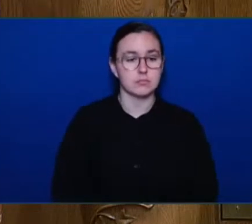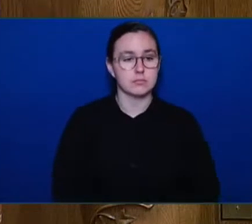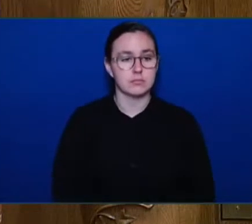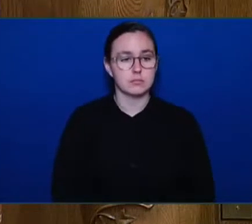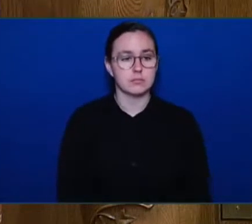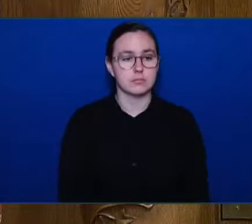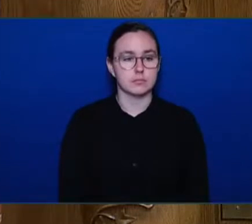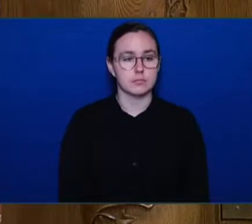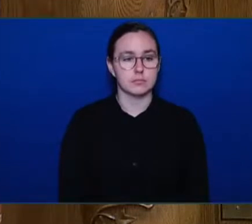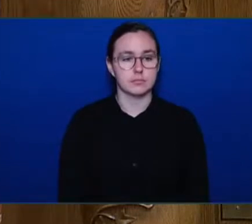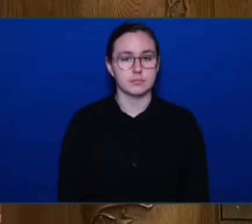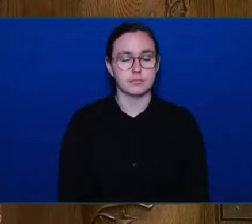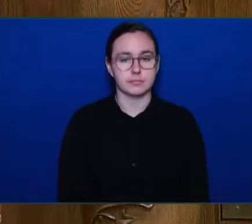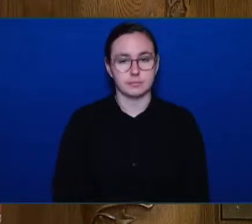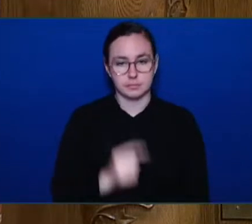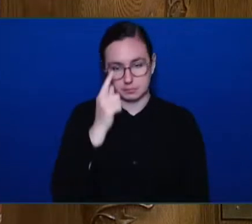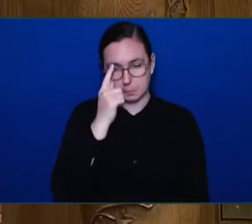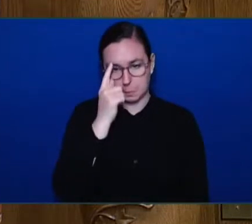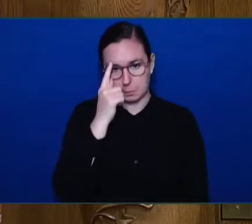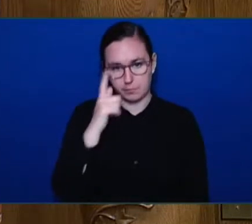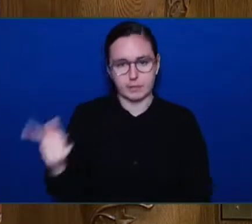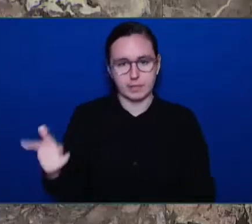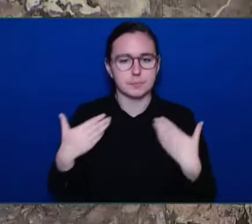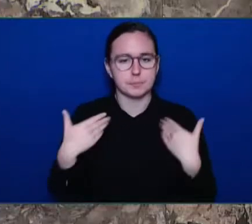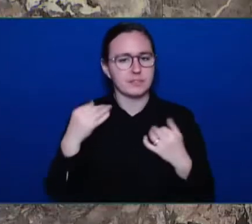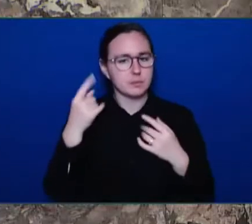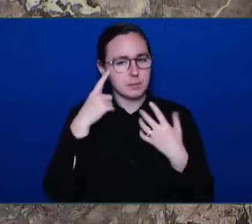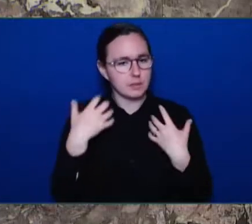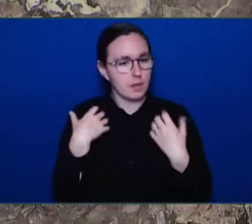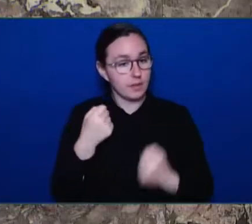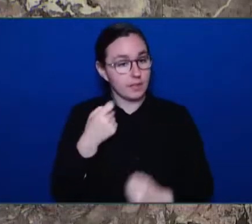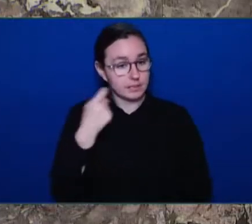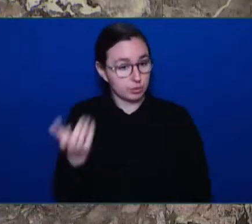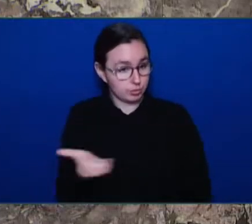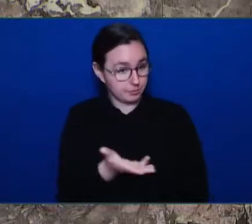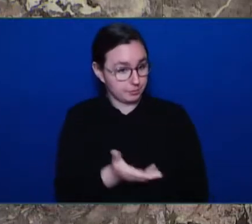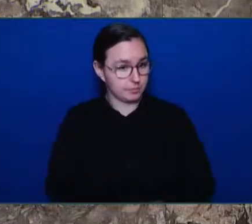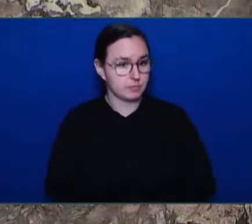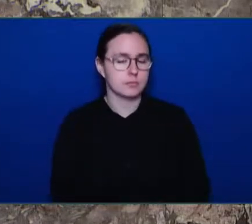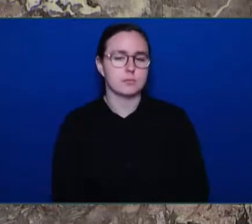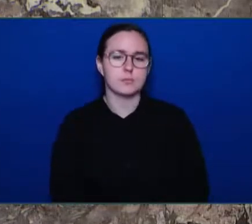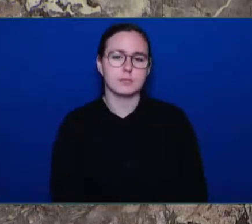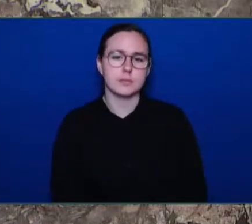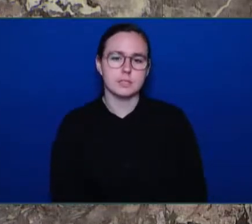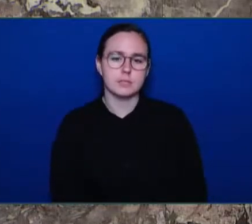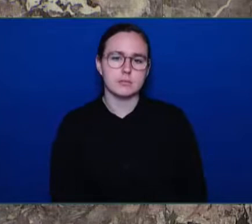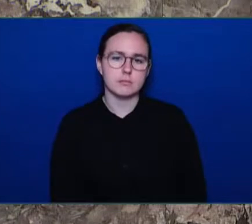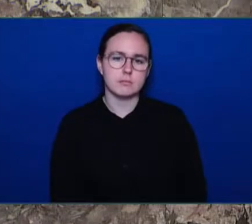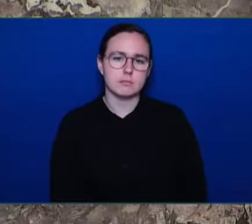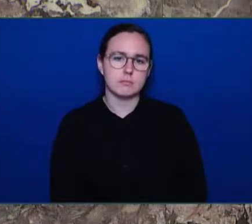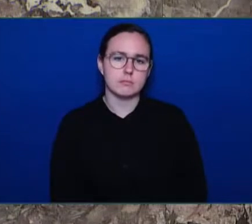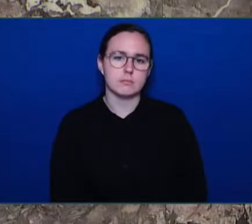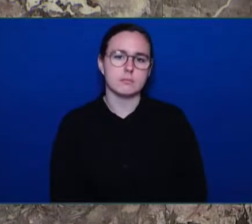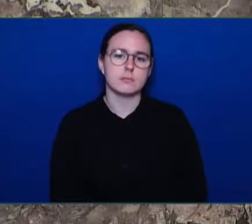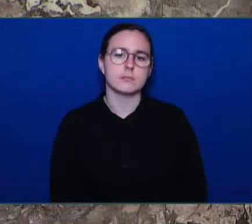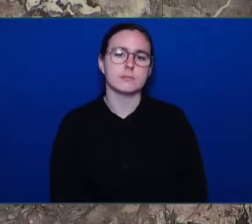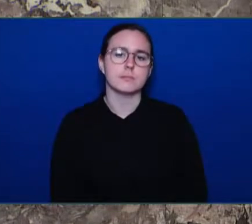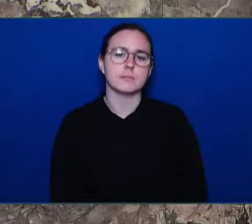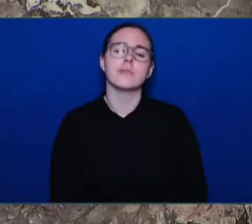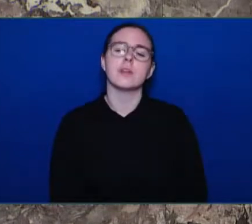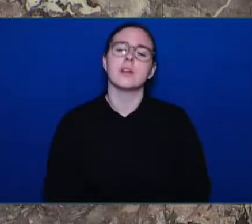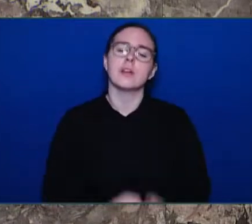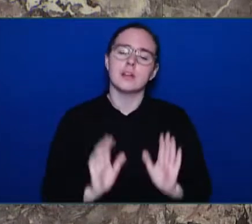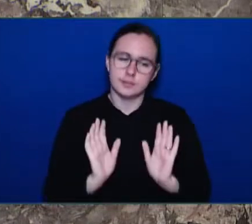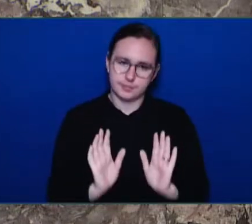Minister of Mental Health and Addictions. Thank you, Mr. Speaker. I will say again, in a time of 2 public health emergencies, our focus,